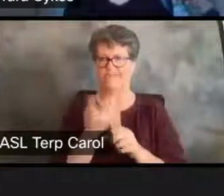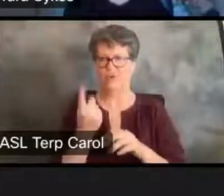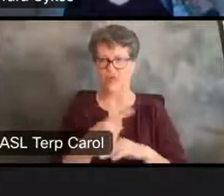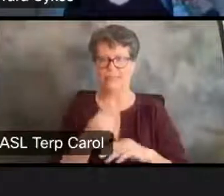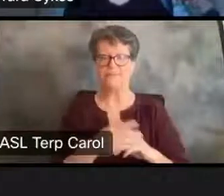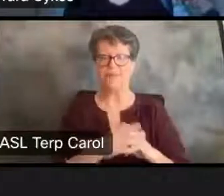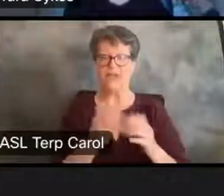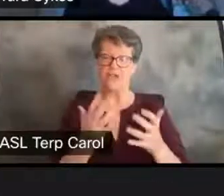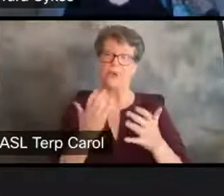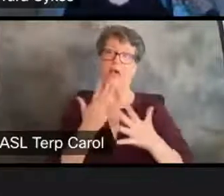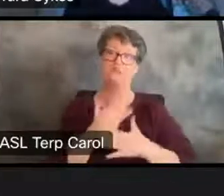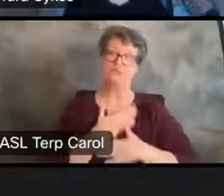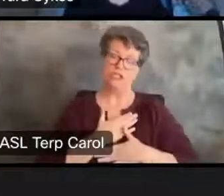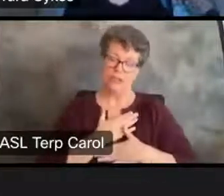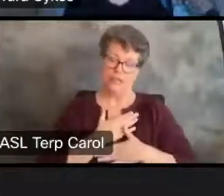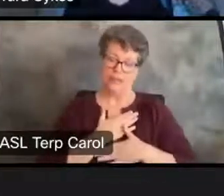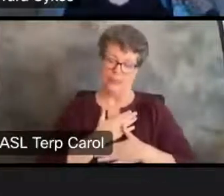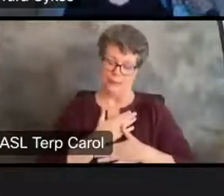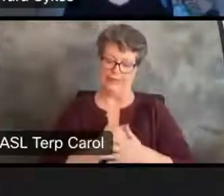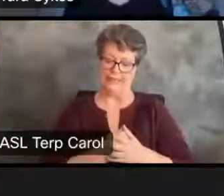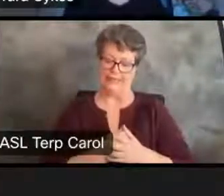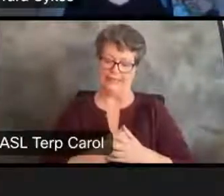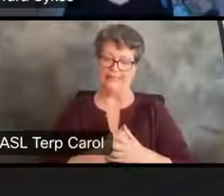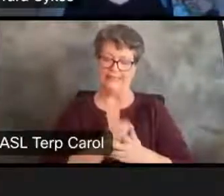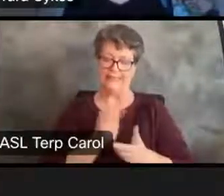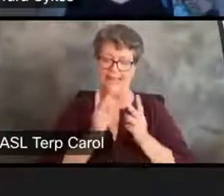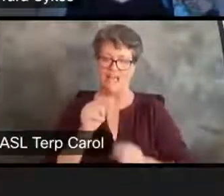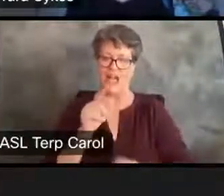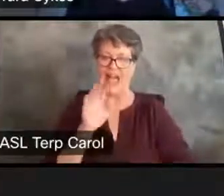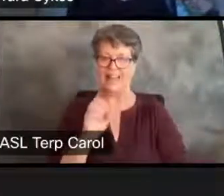and if further education is an interest of theirs.